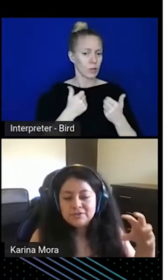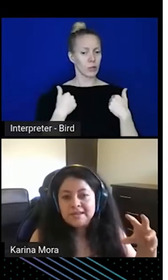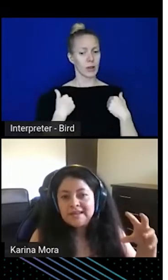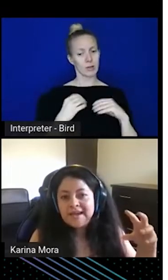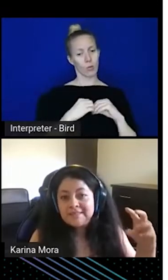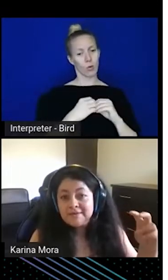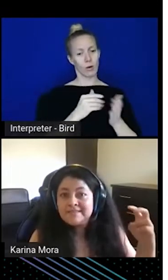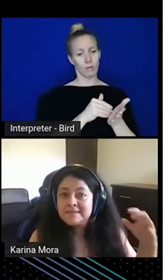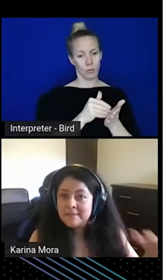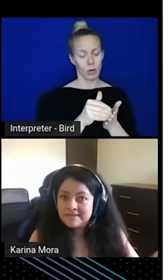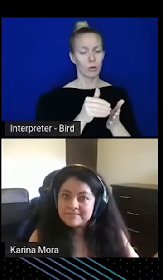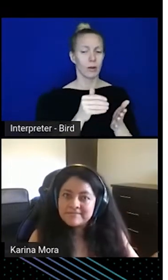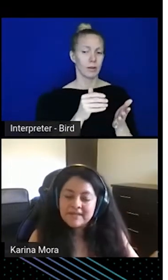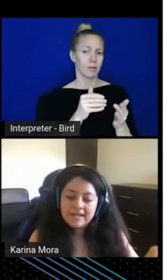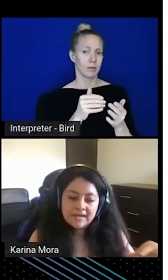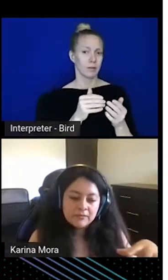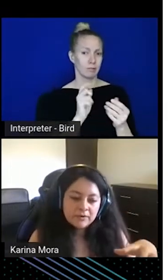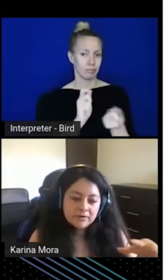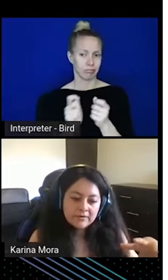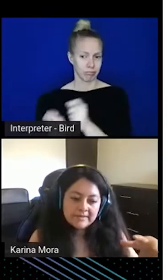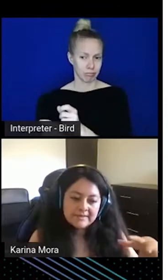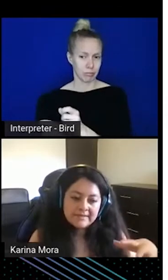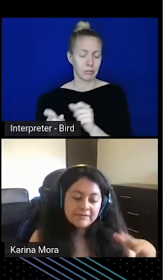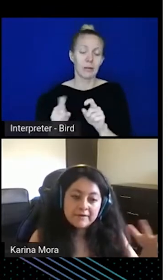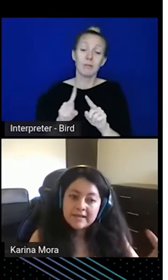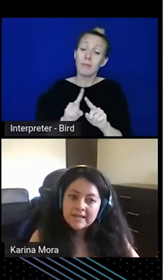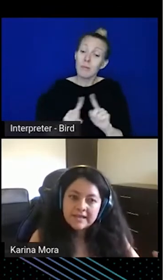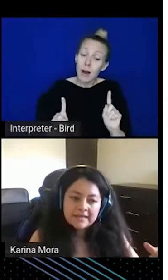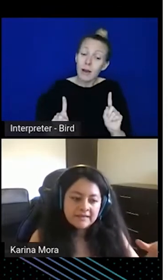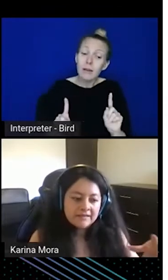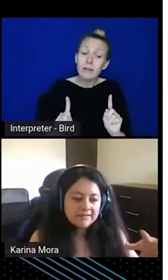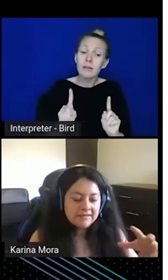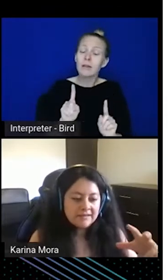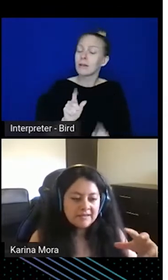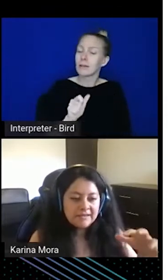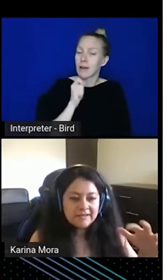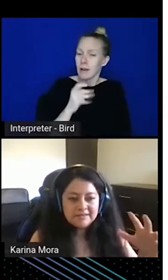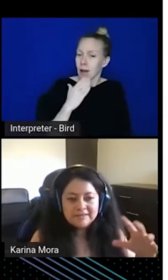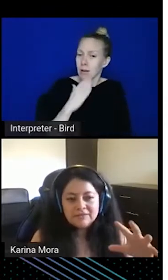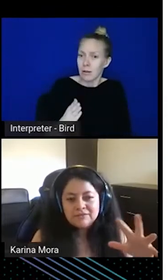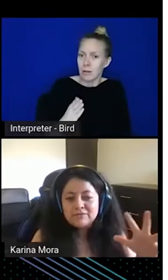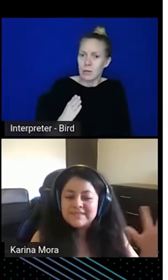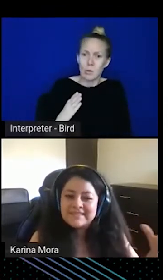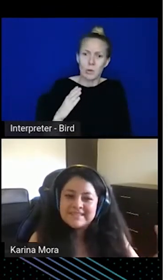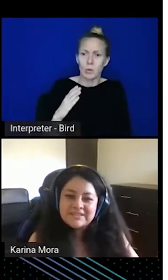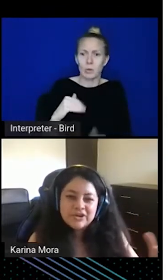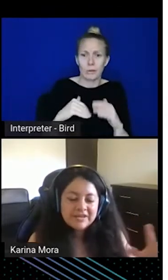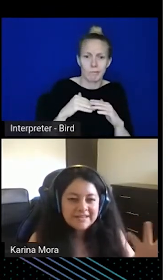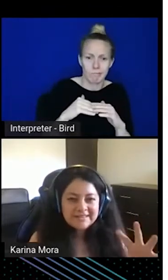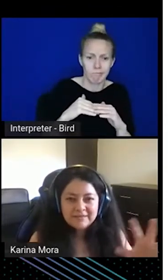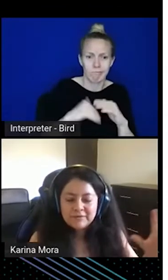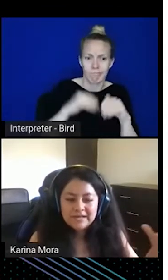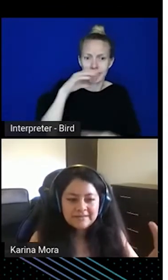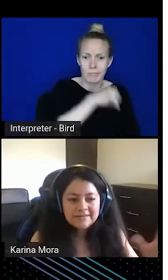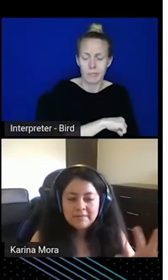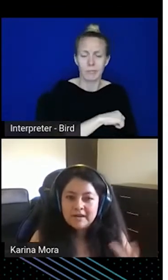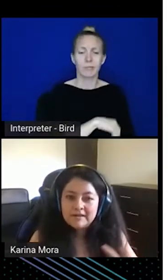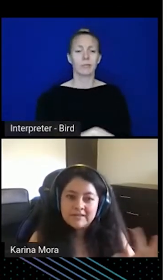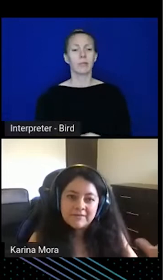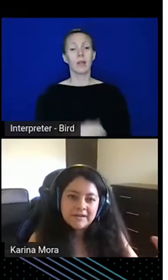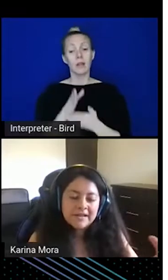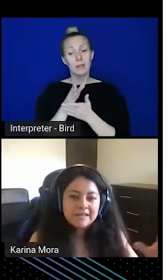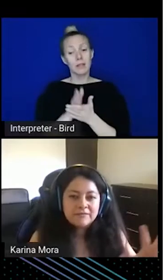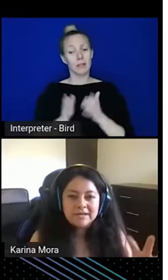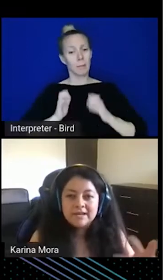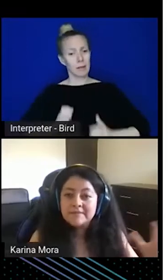we shouldn't underestimate. I had worked with different clients. This journey is really similar